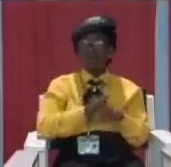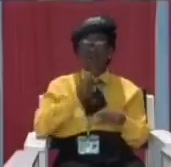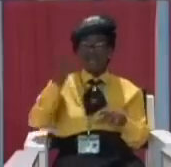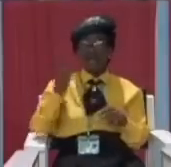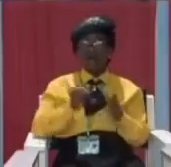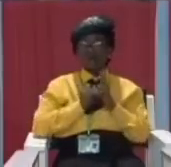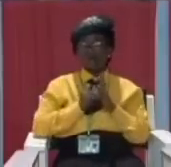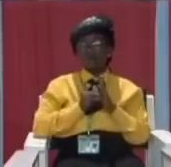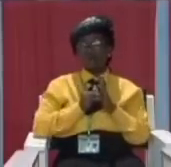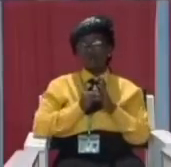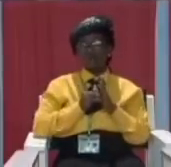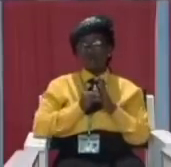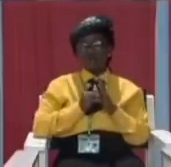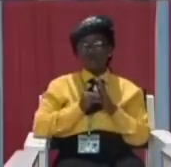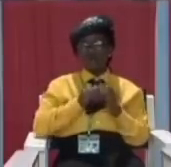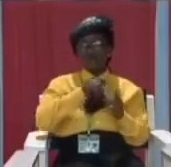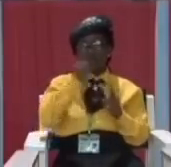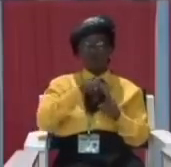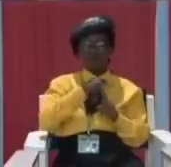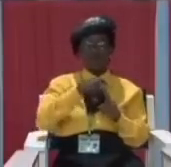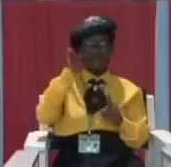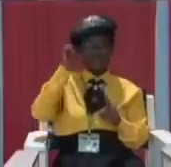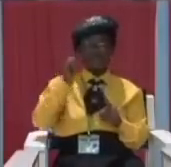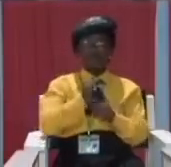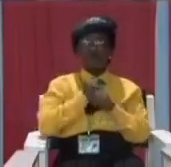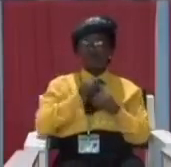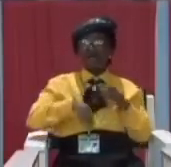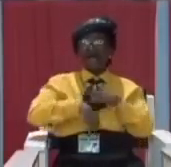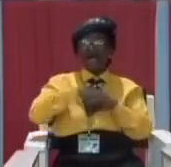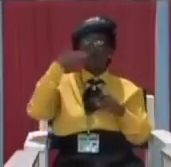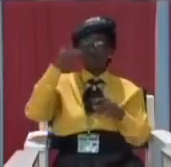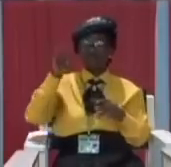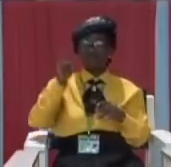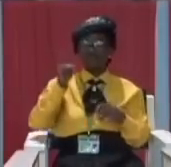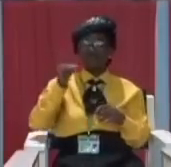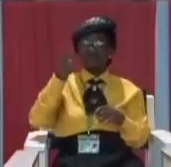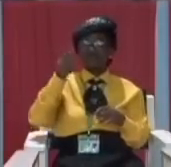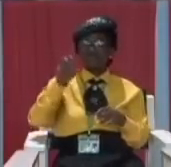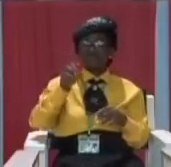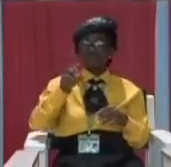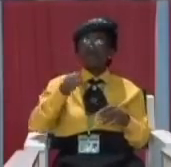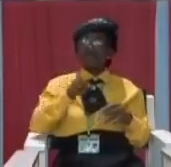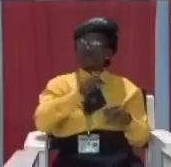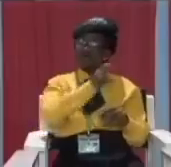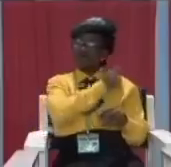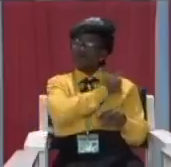When he got out of prison, he breathed fresh air.